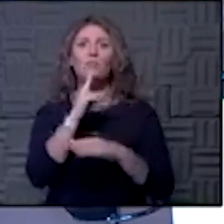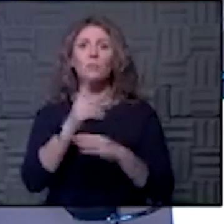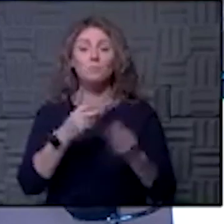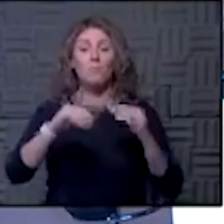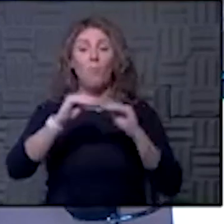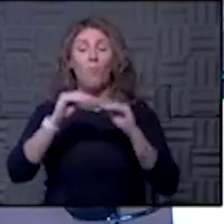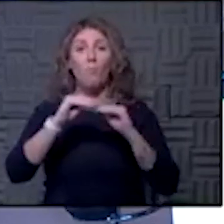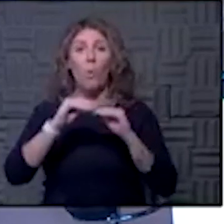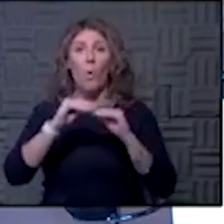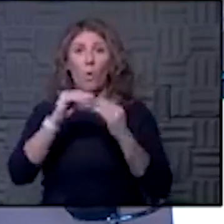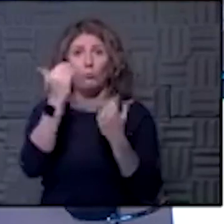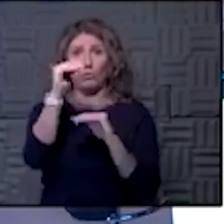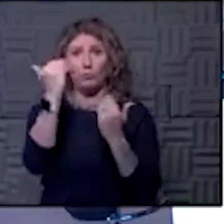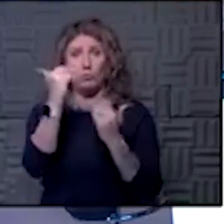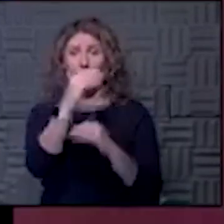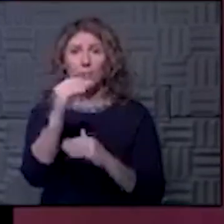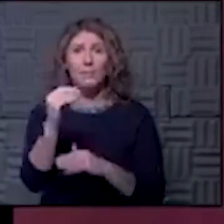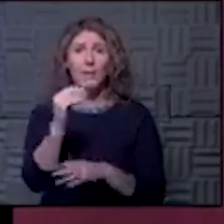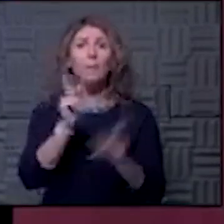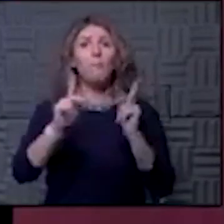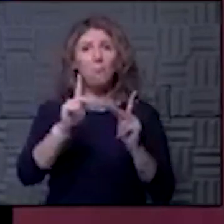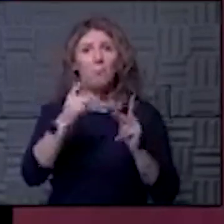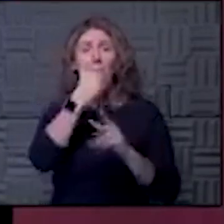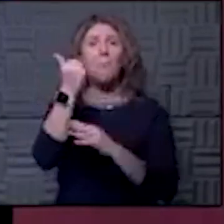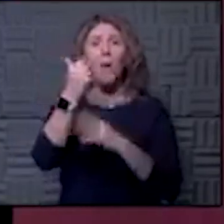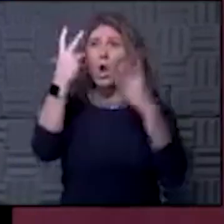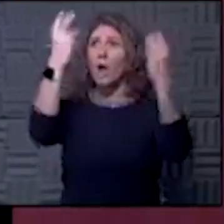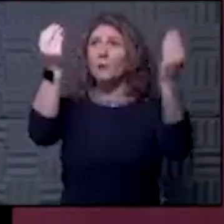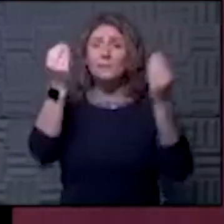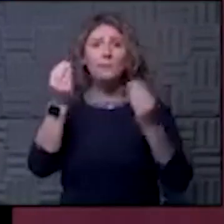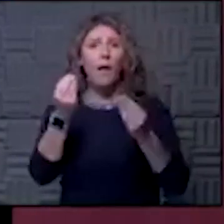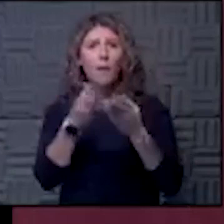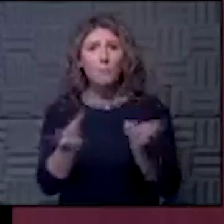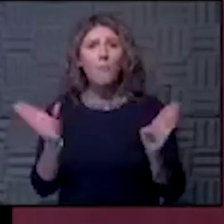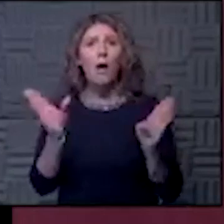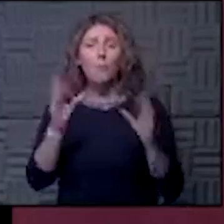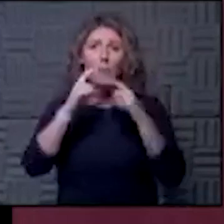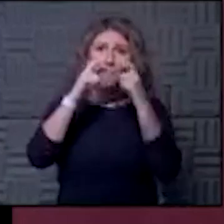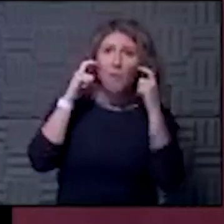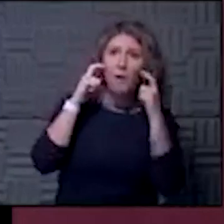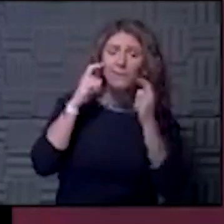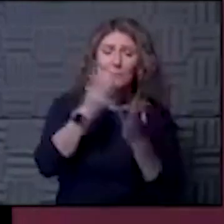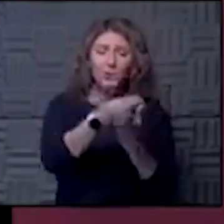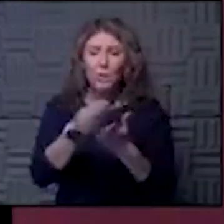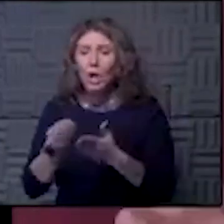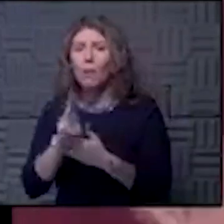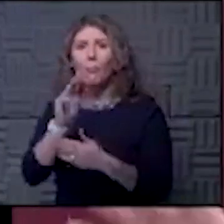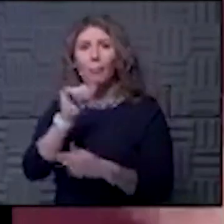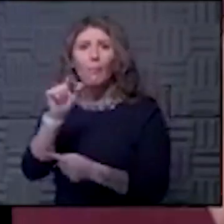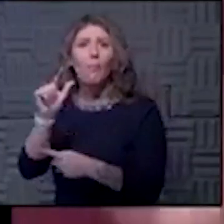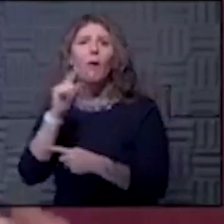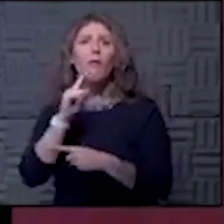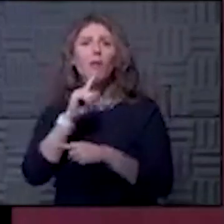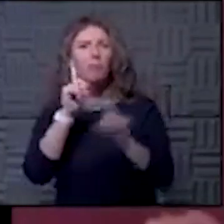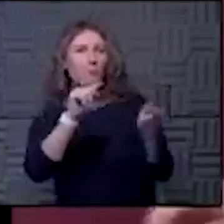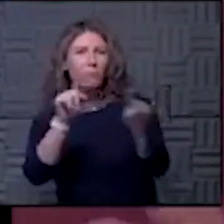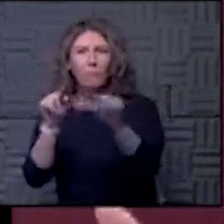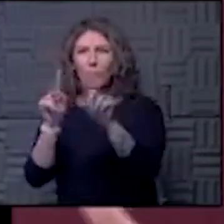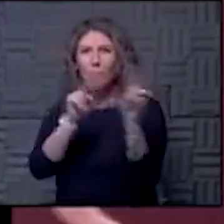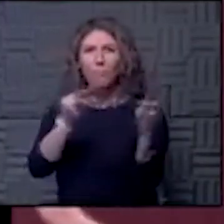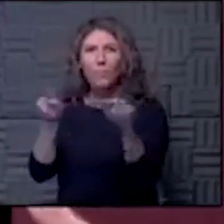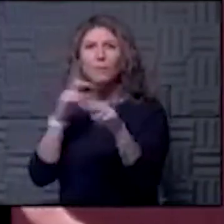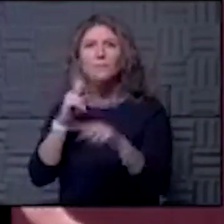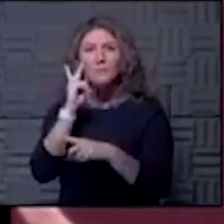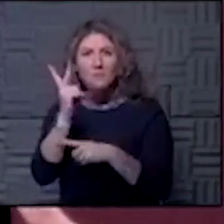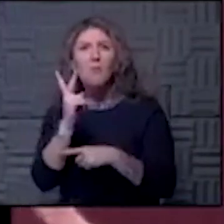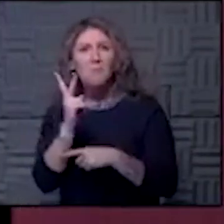are doing a better job of wearing masks out in public and in shopping and in malls and places like that. I was out a little bit. I saw some of that. I was like,